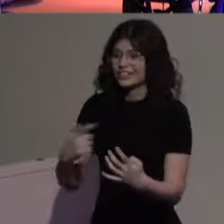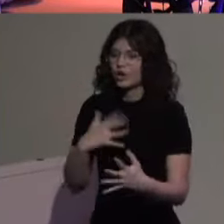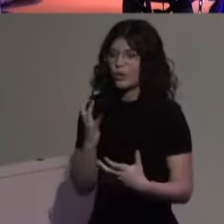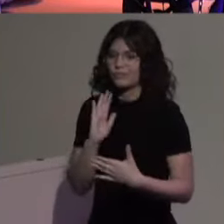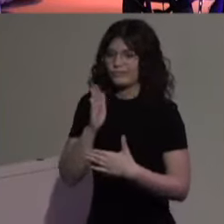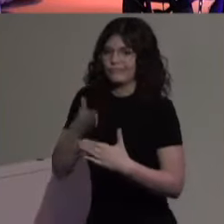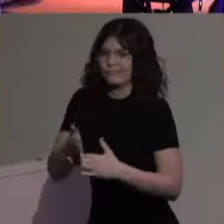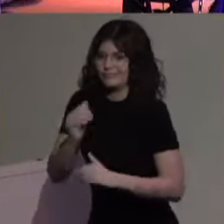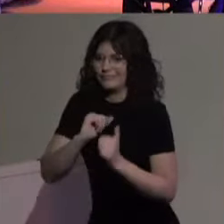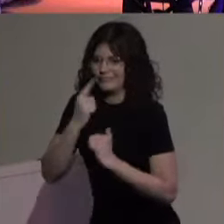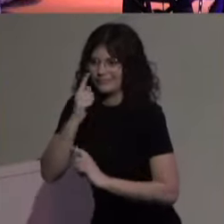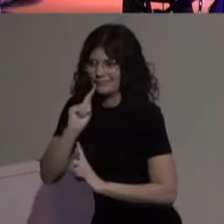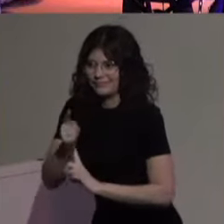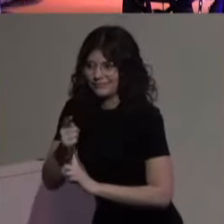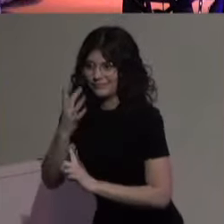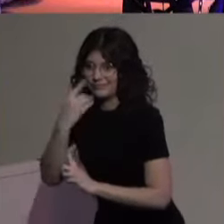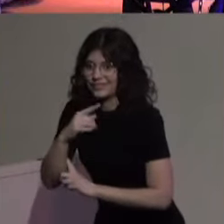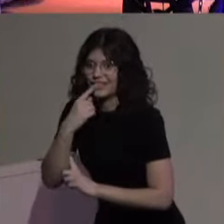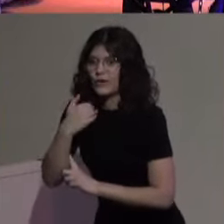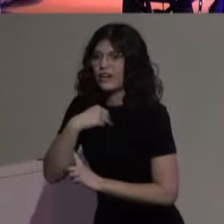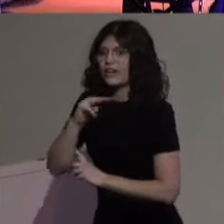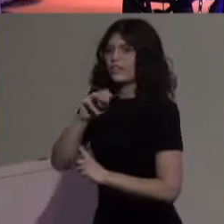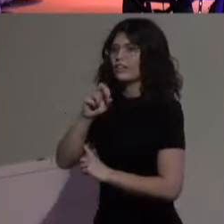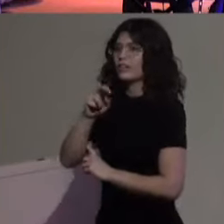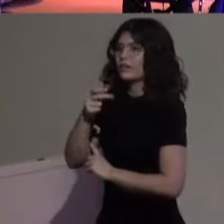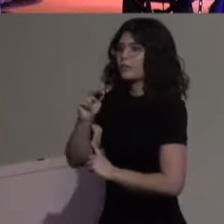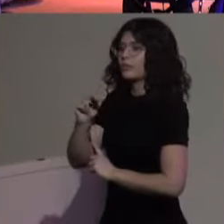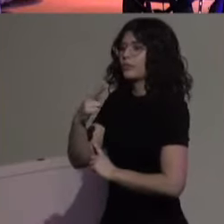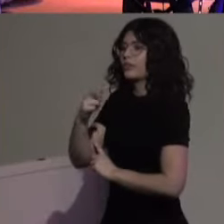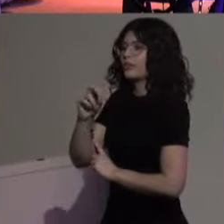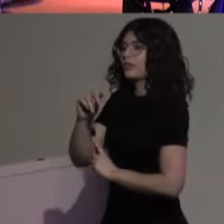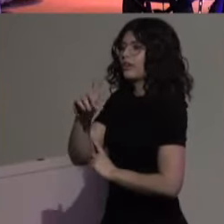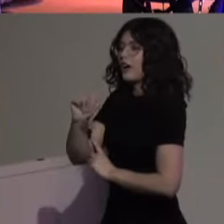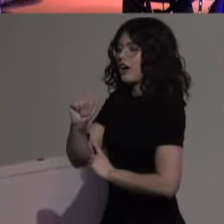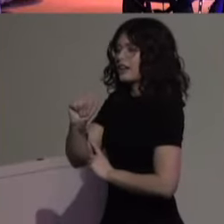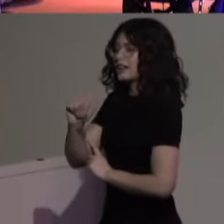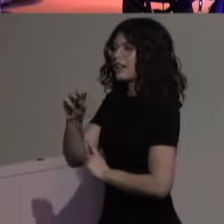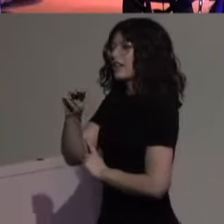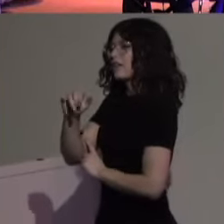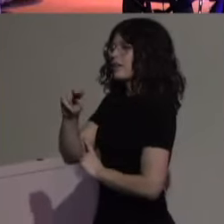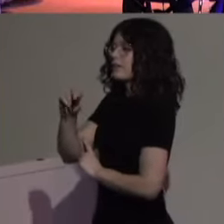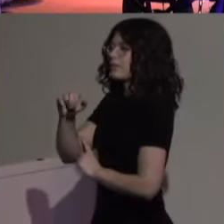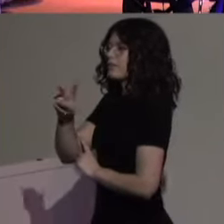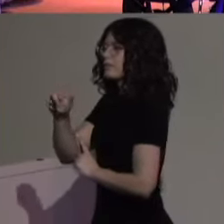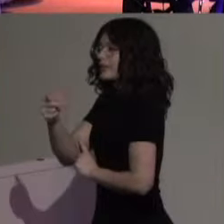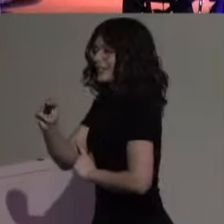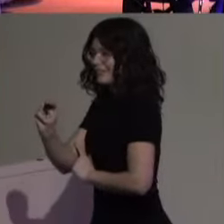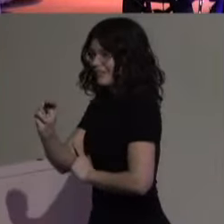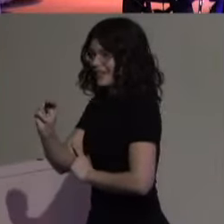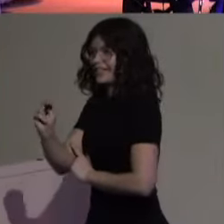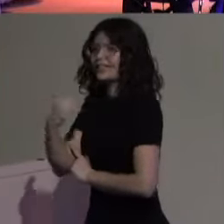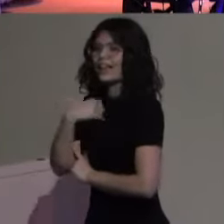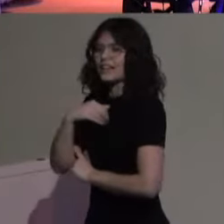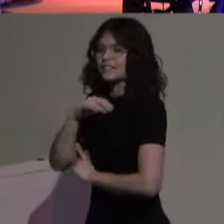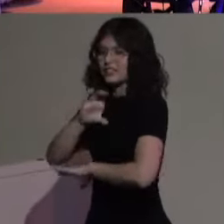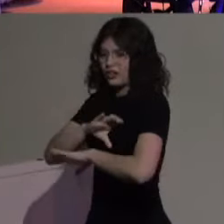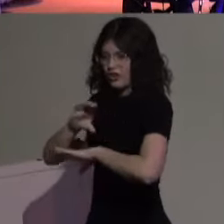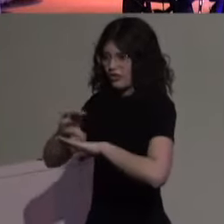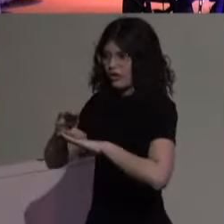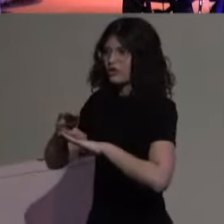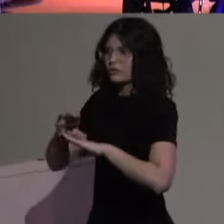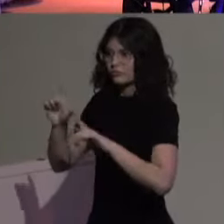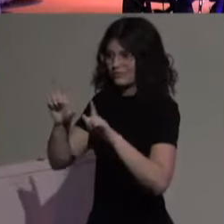For a second to say that there is a maroon Honda minivan with Colorado plates and it has Italian-American bumper